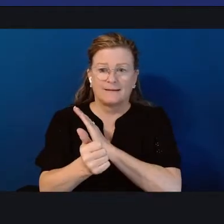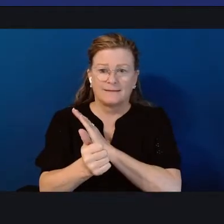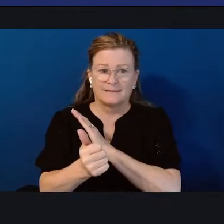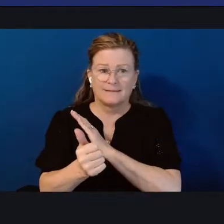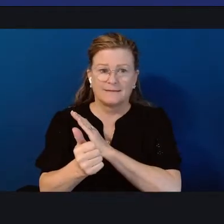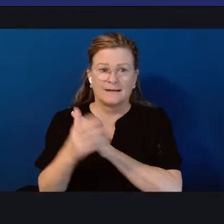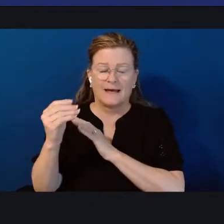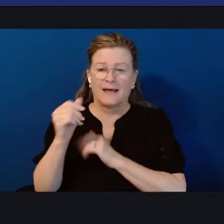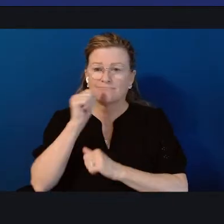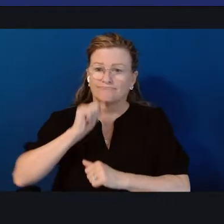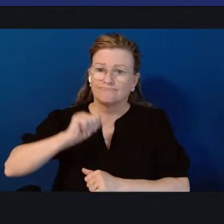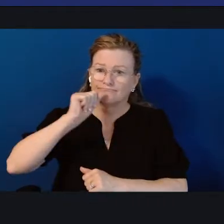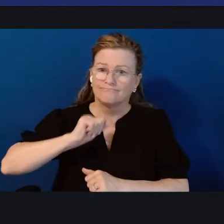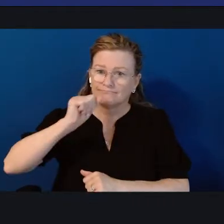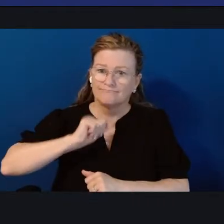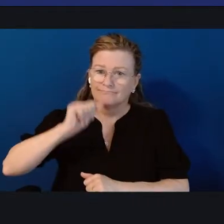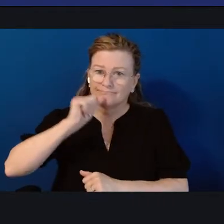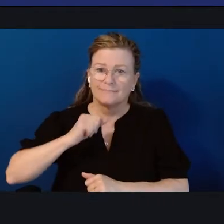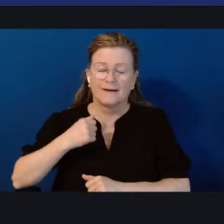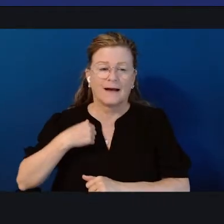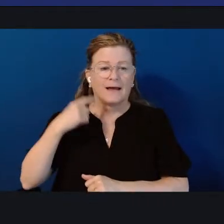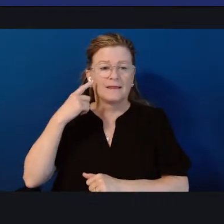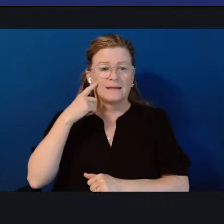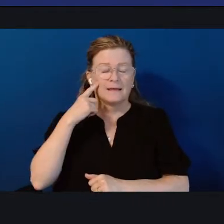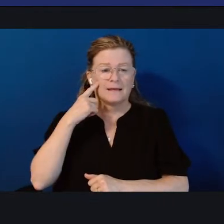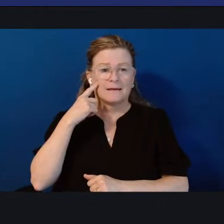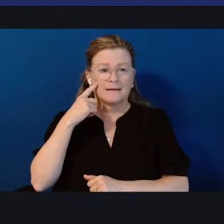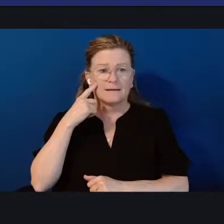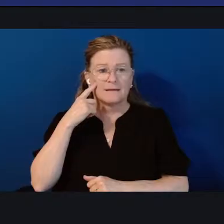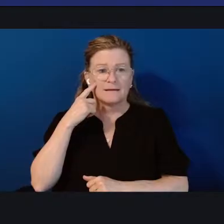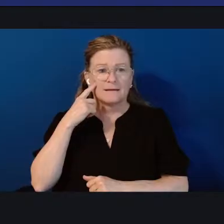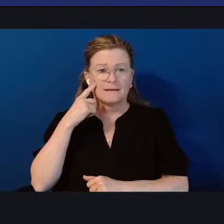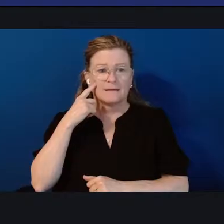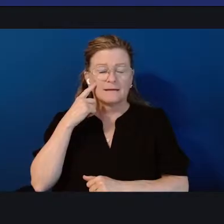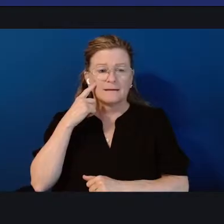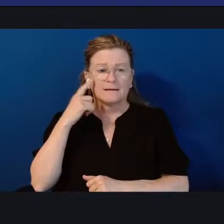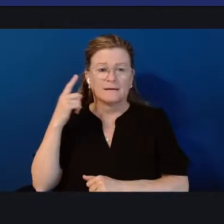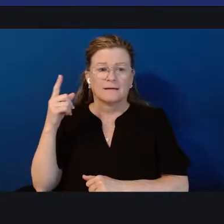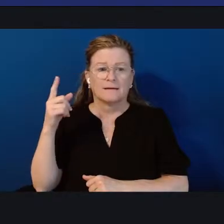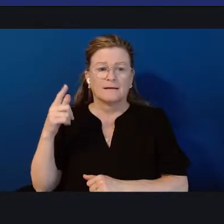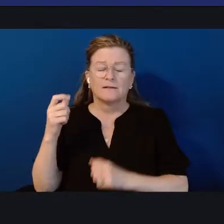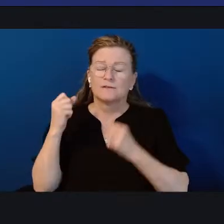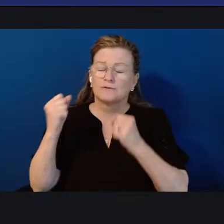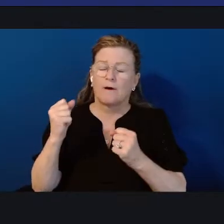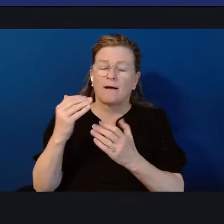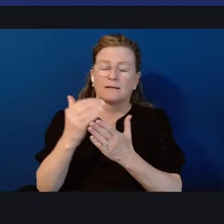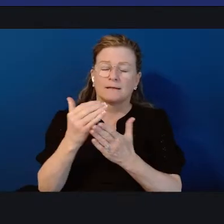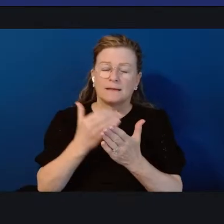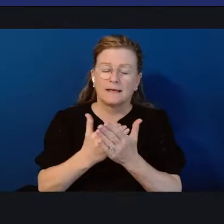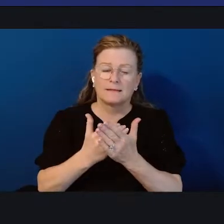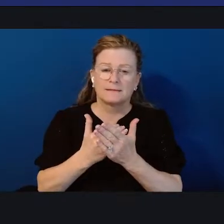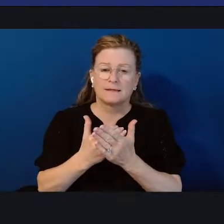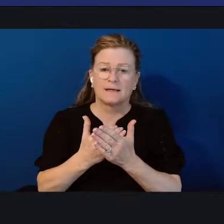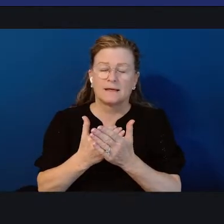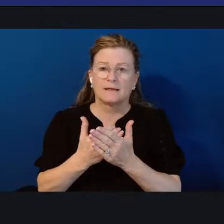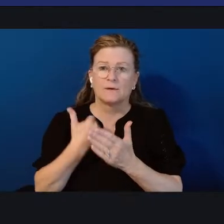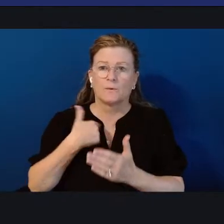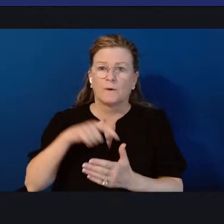and perseverance. And I think that there is a strong lesson to be learned in